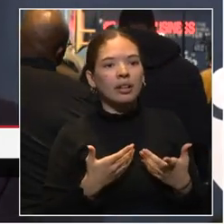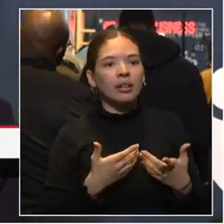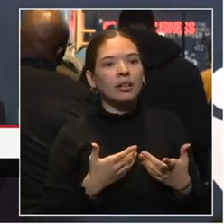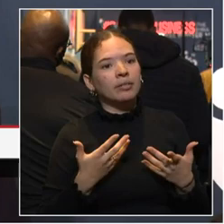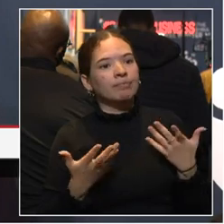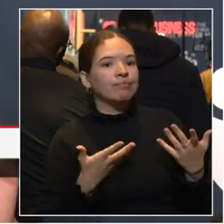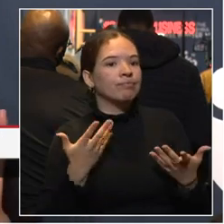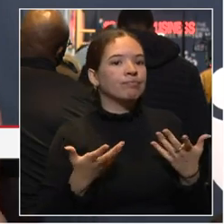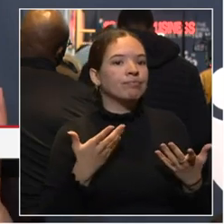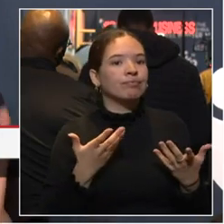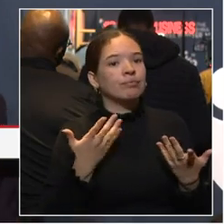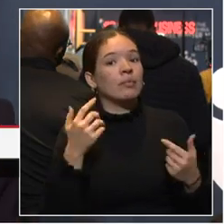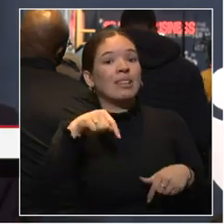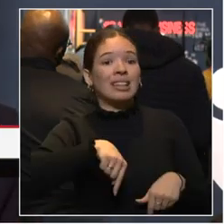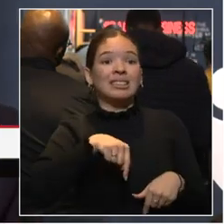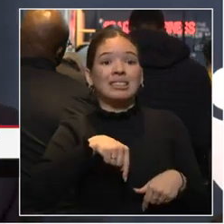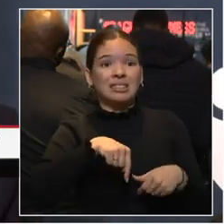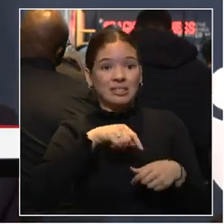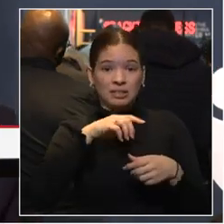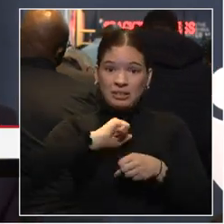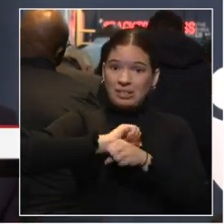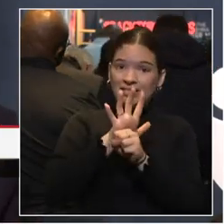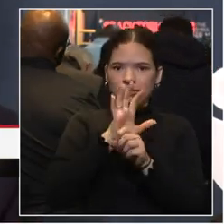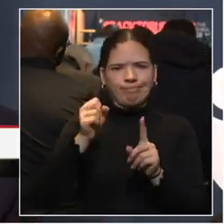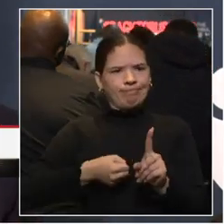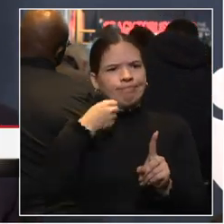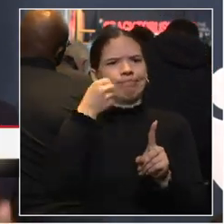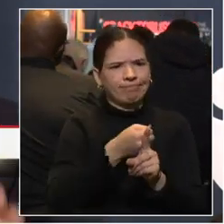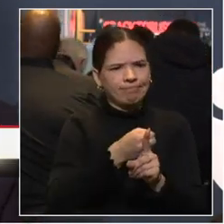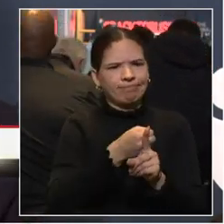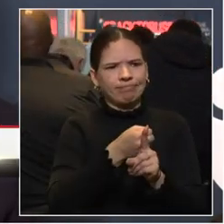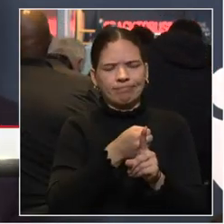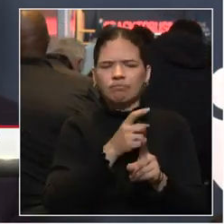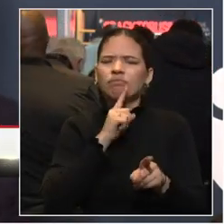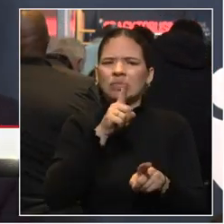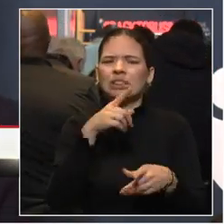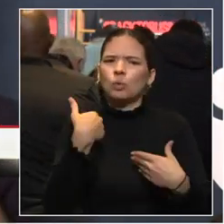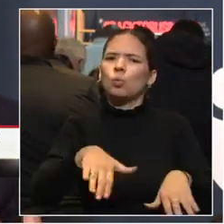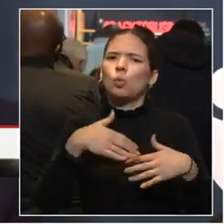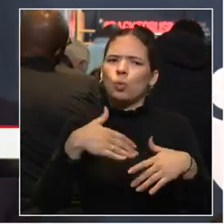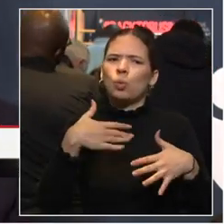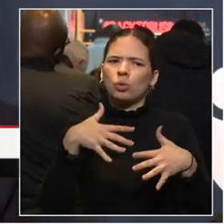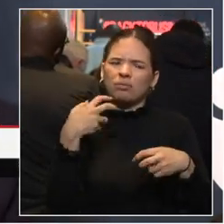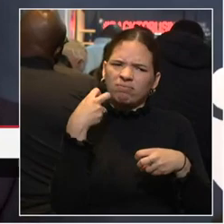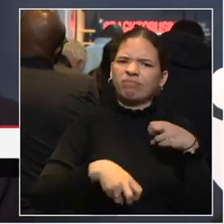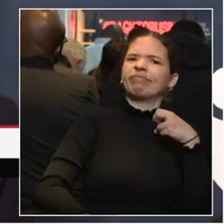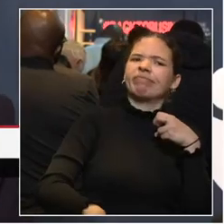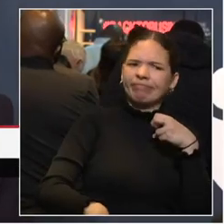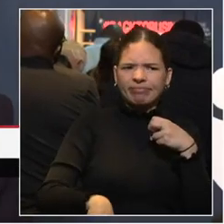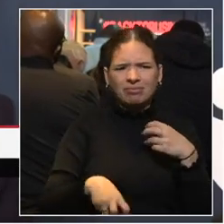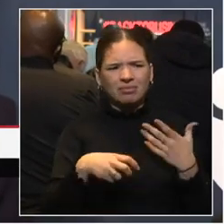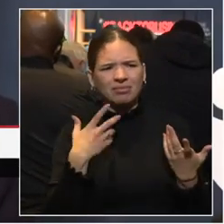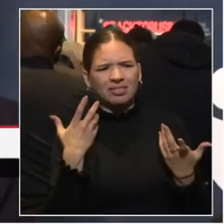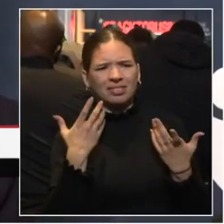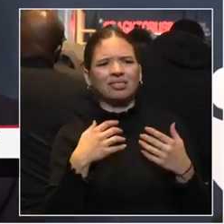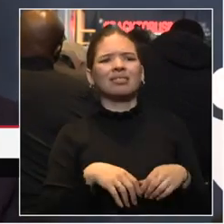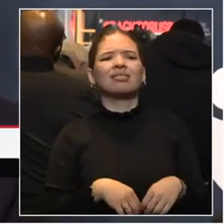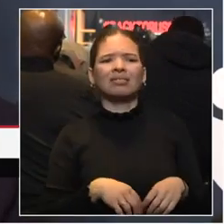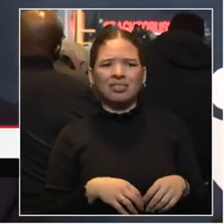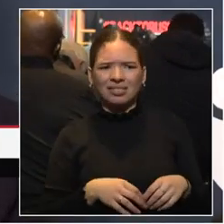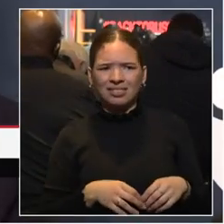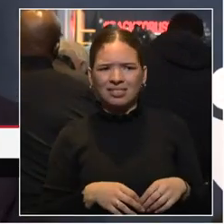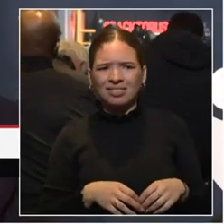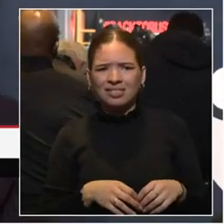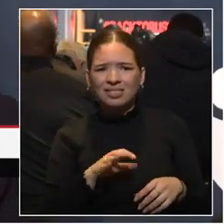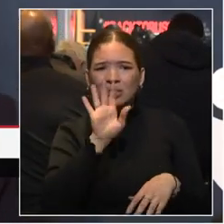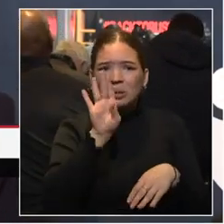this pandemic hit some people really hard. People in hospitality, people whose businesses were shut down,